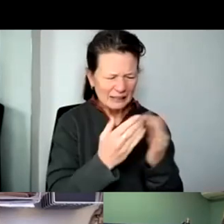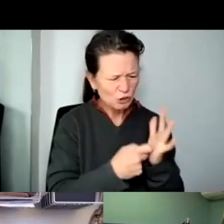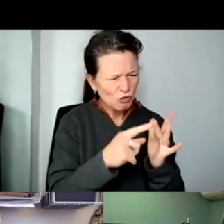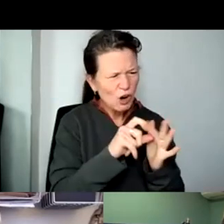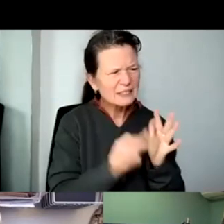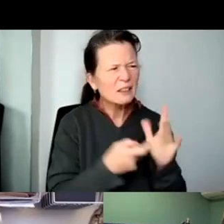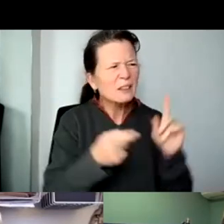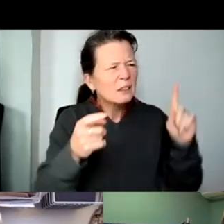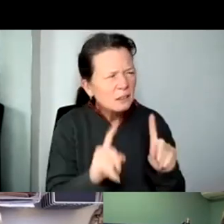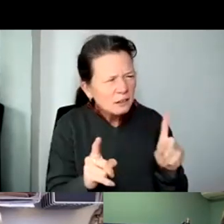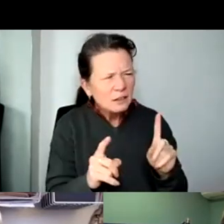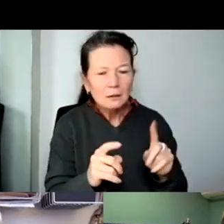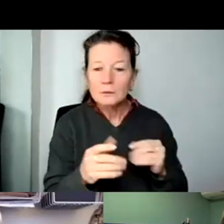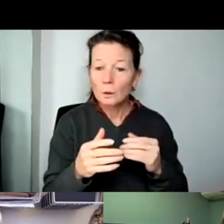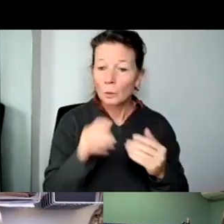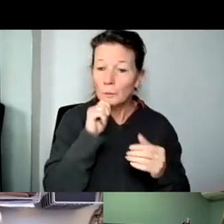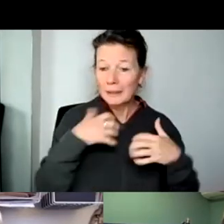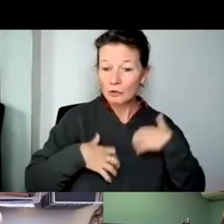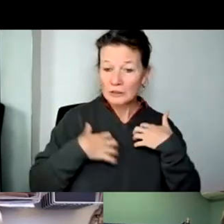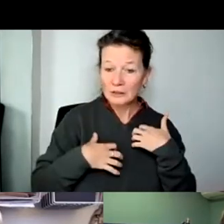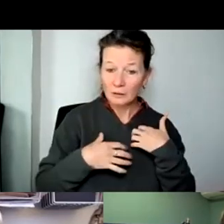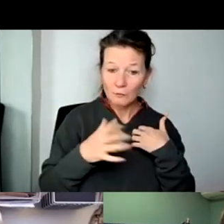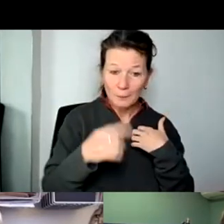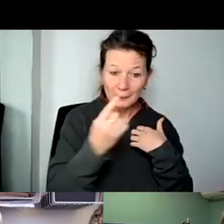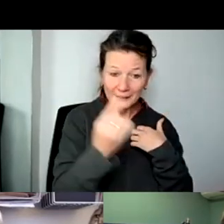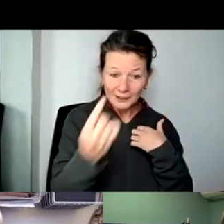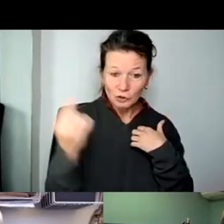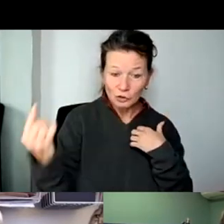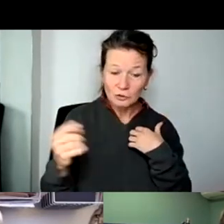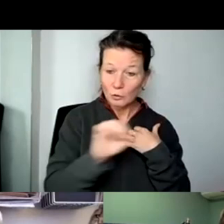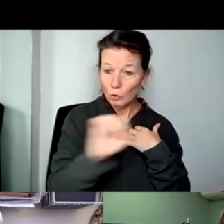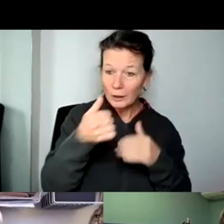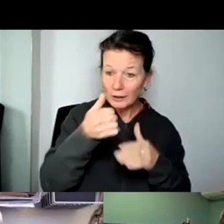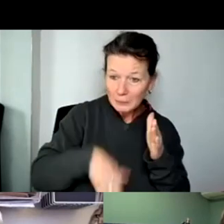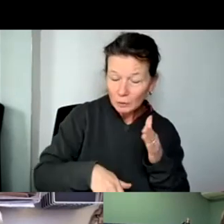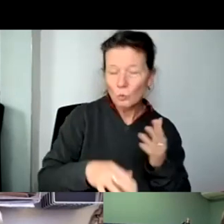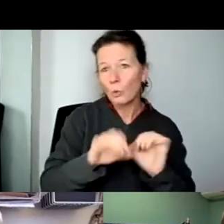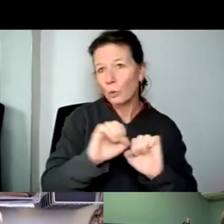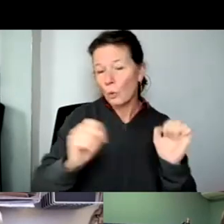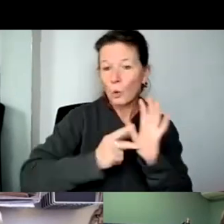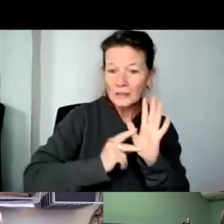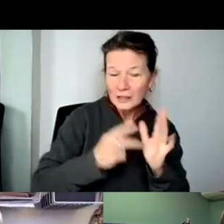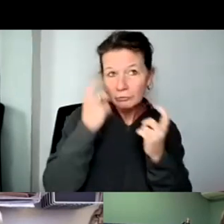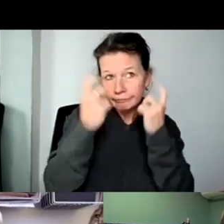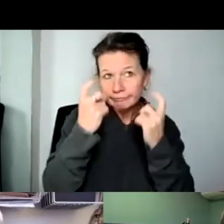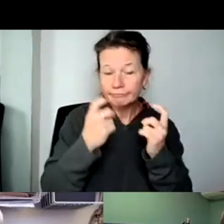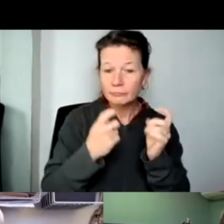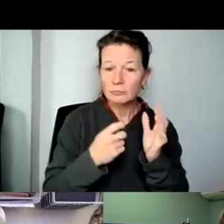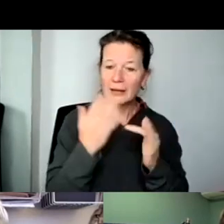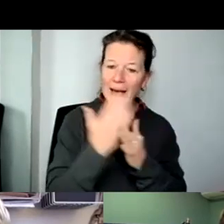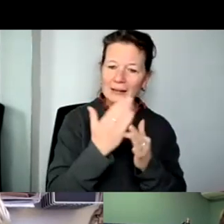stuff. So it'd be interesting to hear from each of you your experience or your organization's thoughts on kind of access